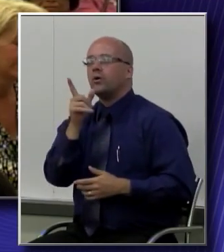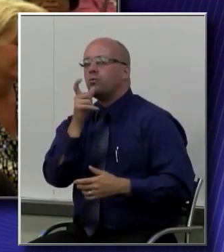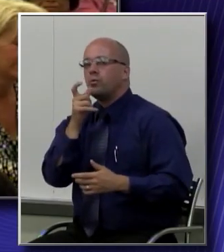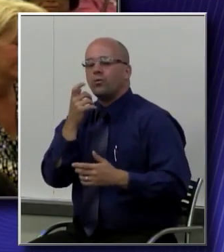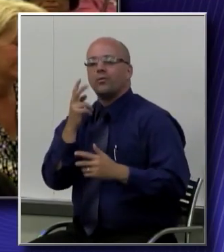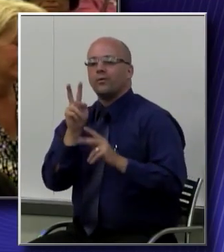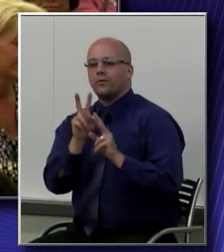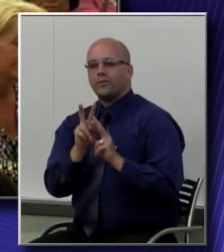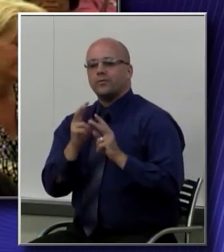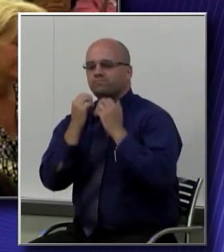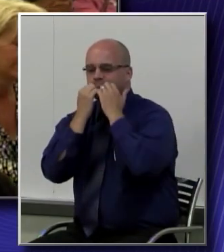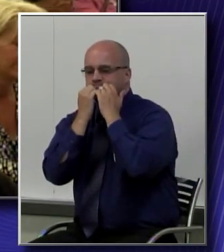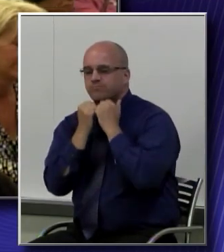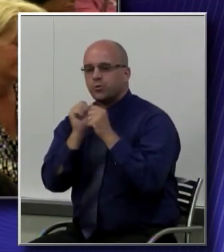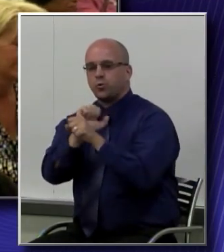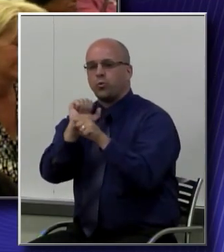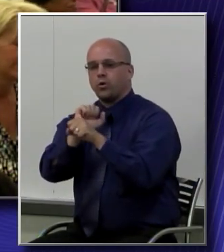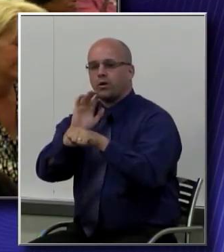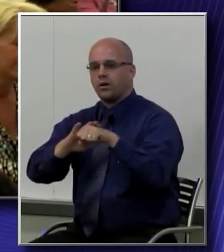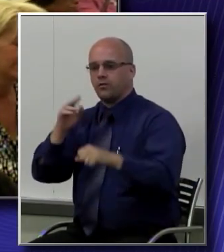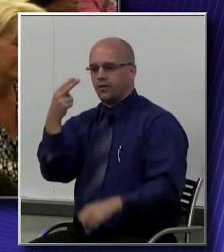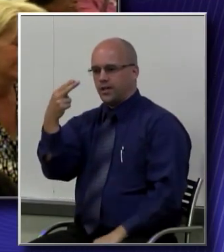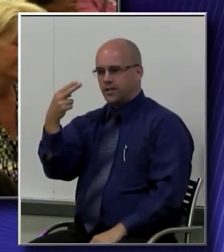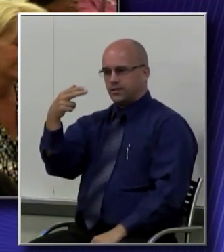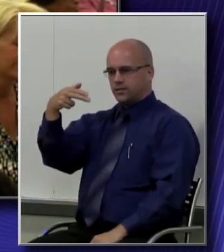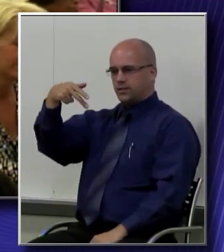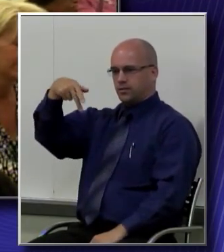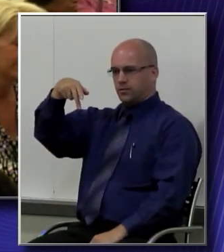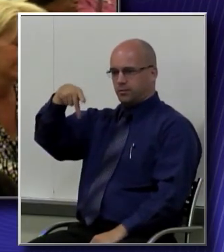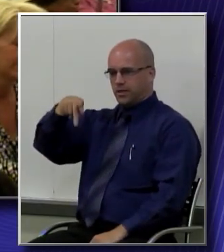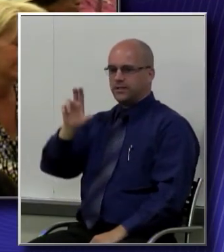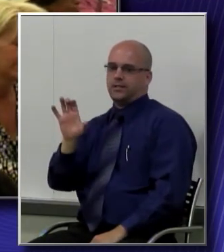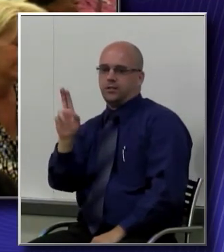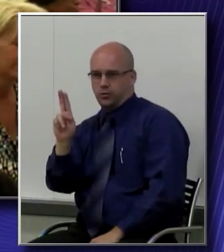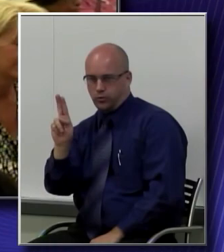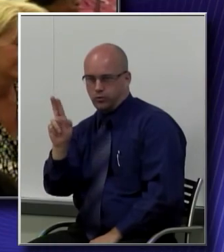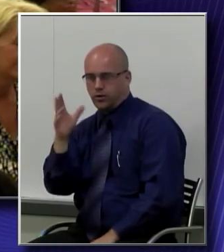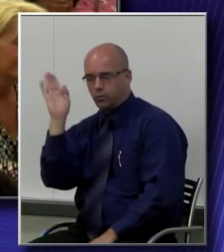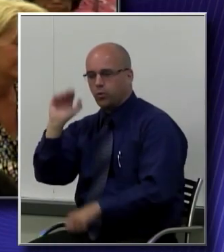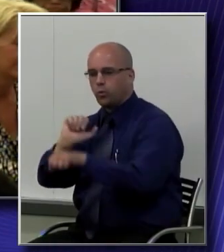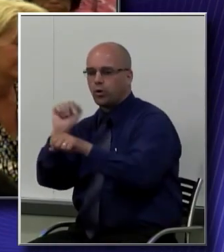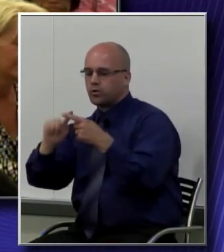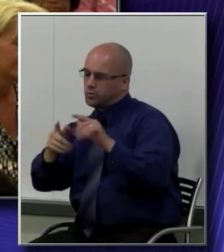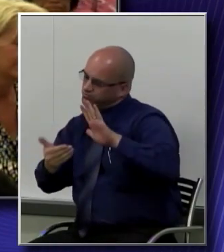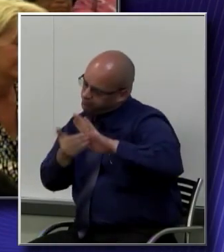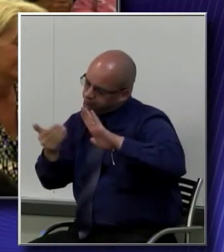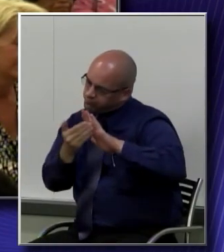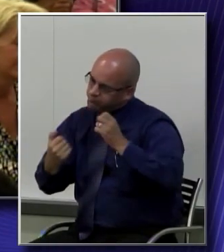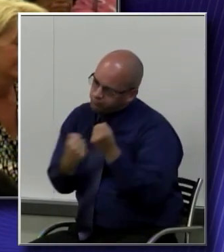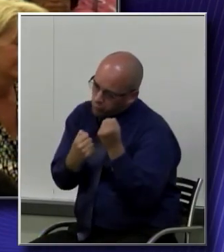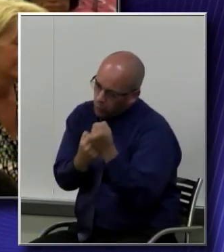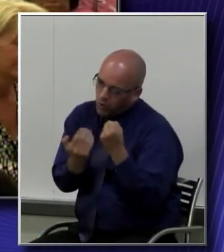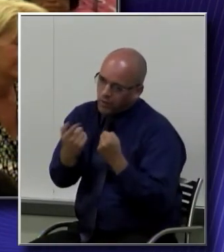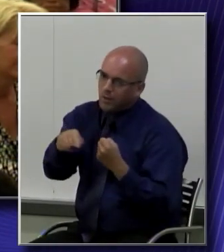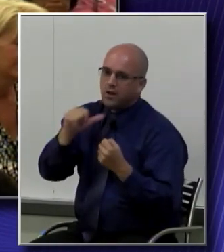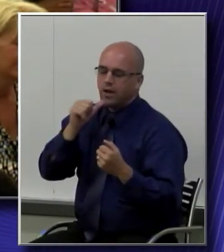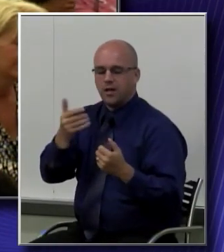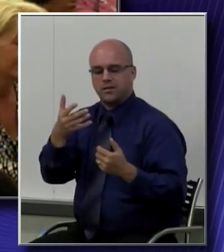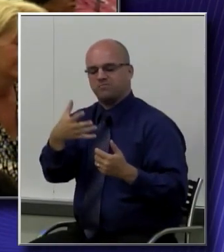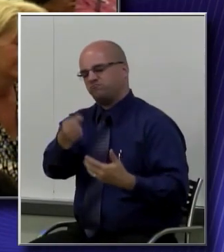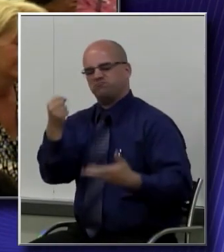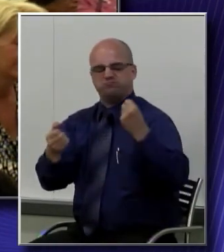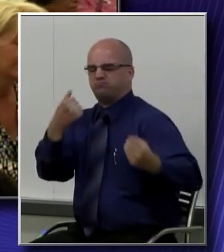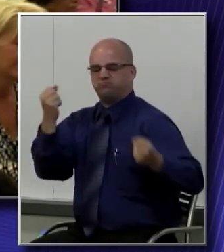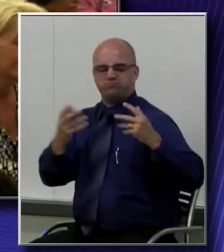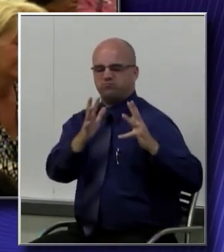of HBCUs and will work to sustain them and not try to pick them apart